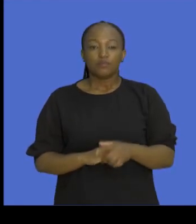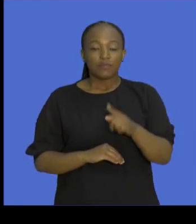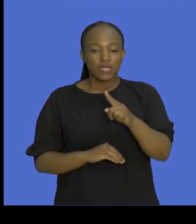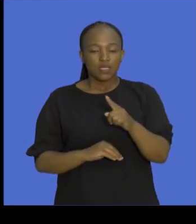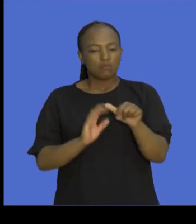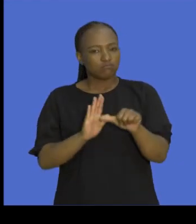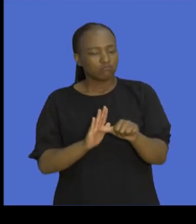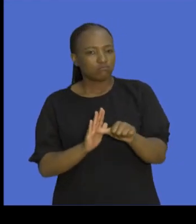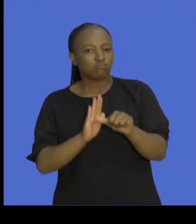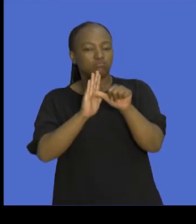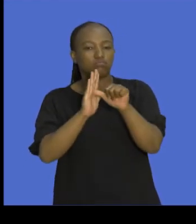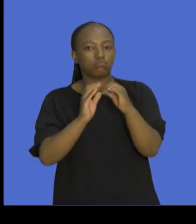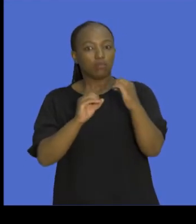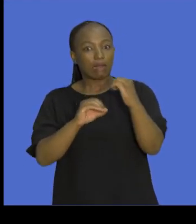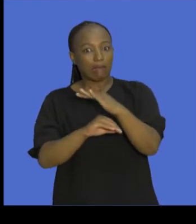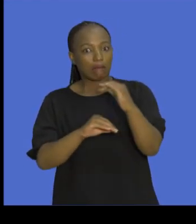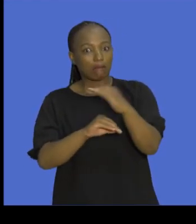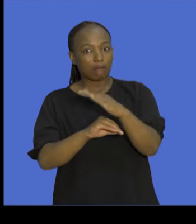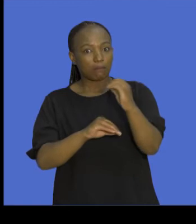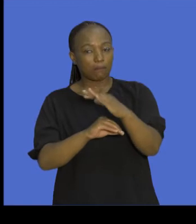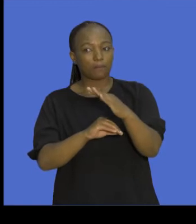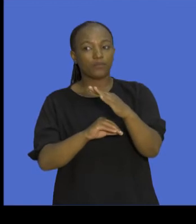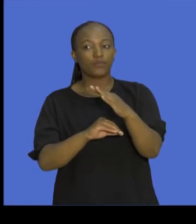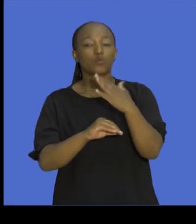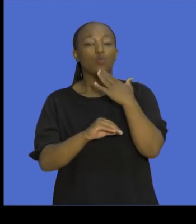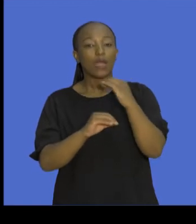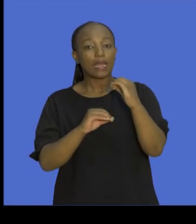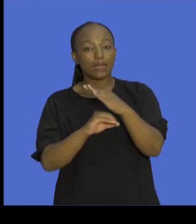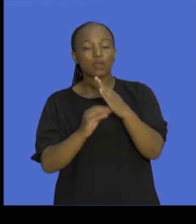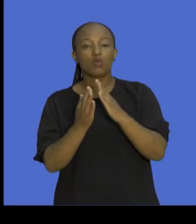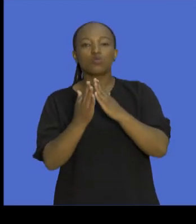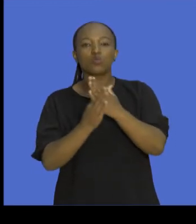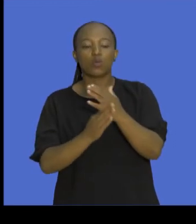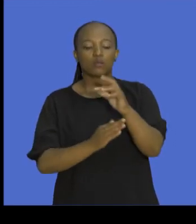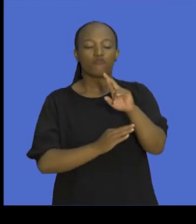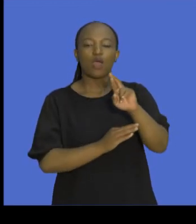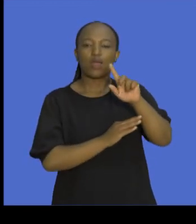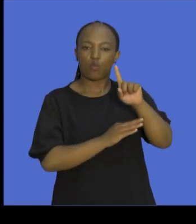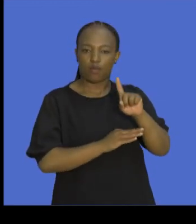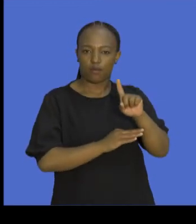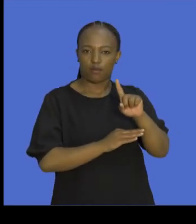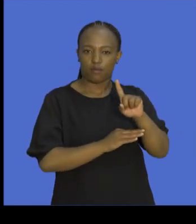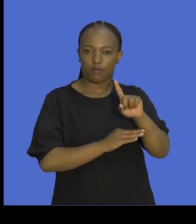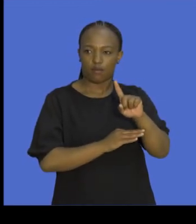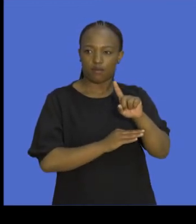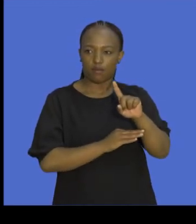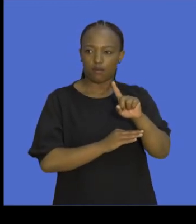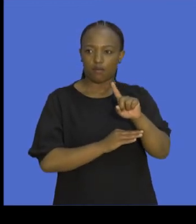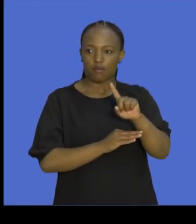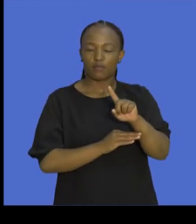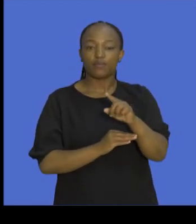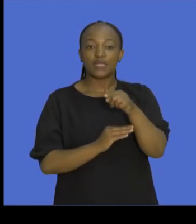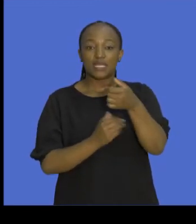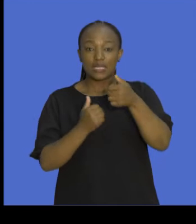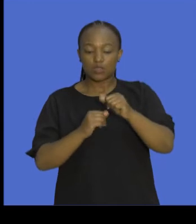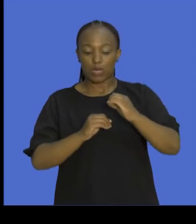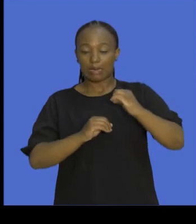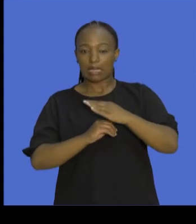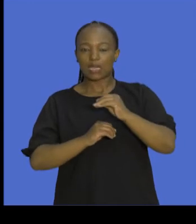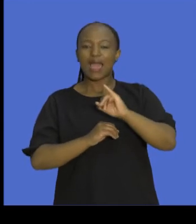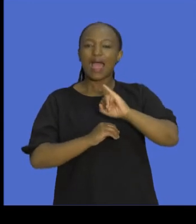current, okay? Right? So this is current through R1, okay? Which is that. This is